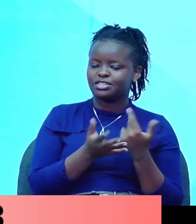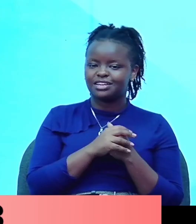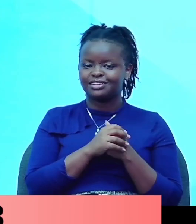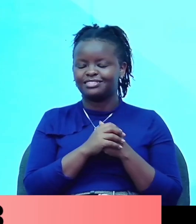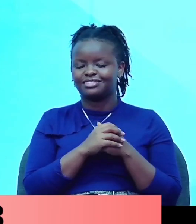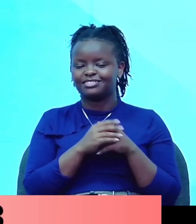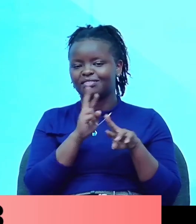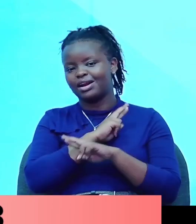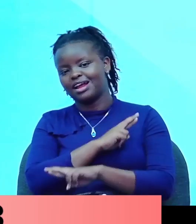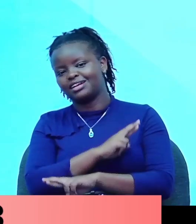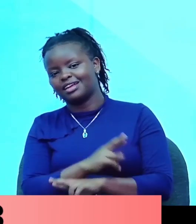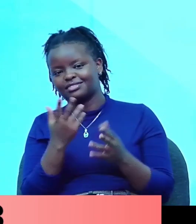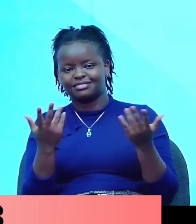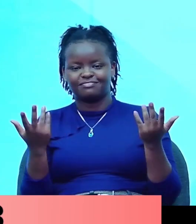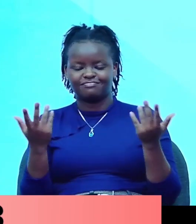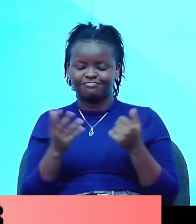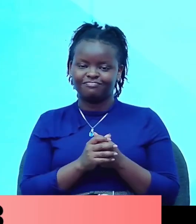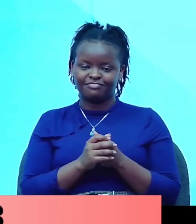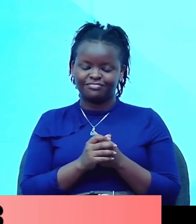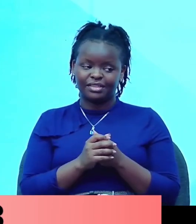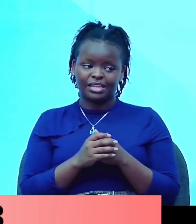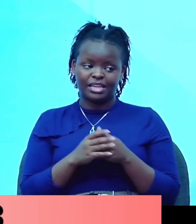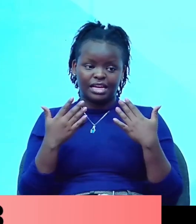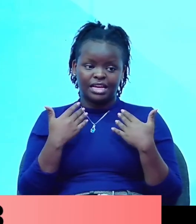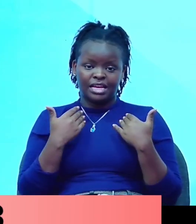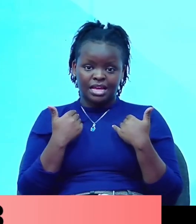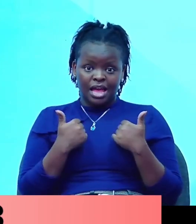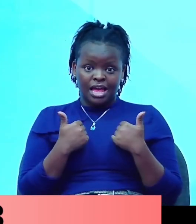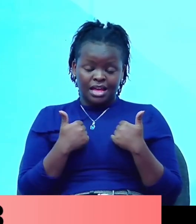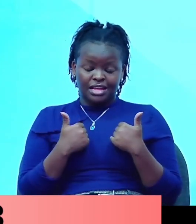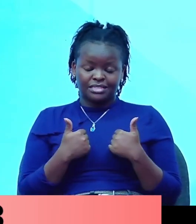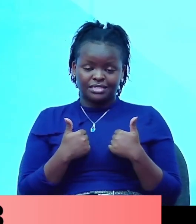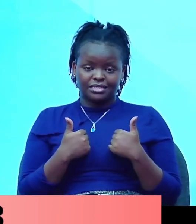kidogo. Yes. The ones who some of us will be in the gym.